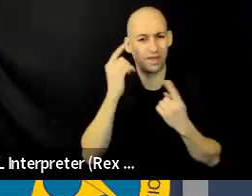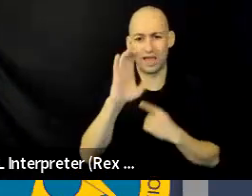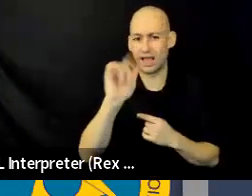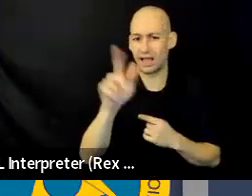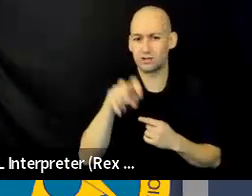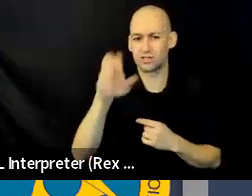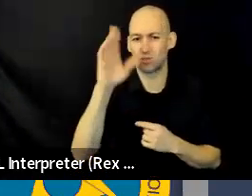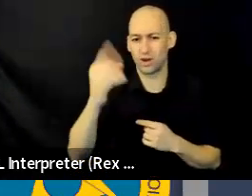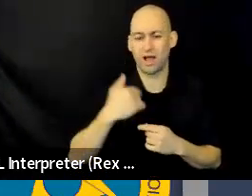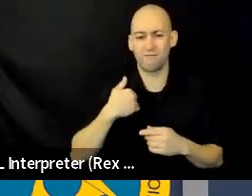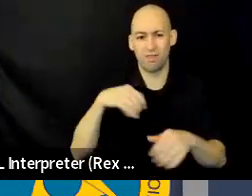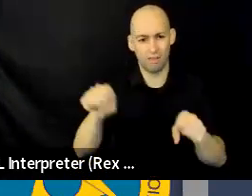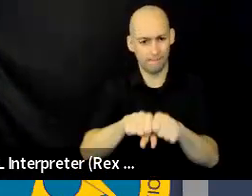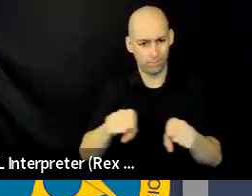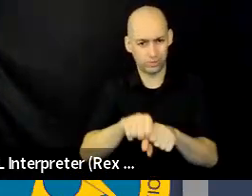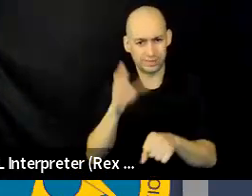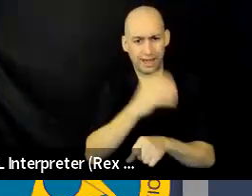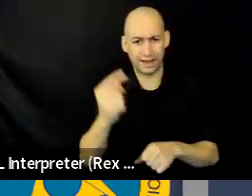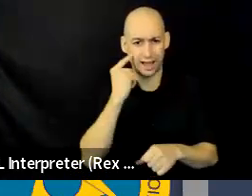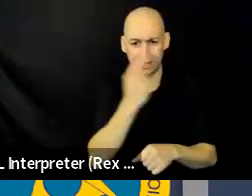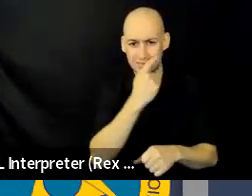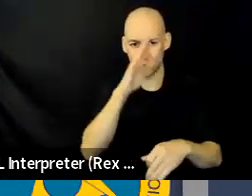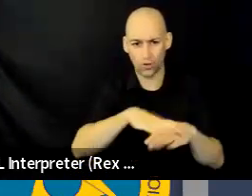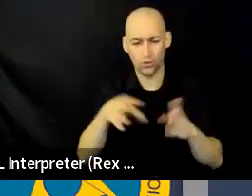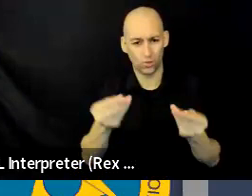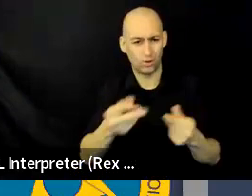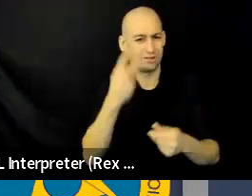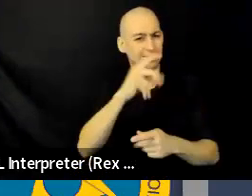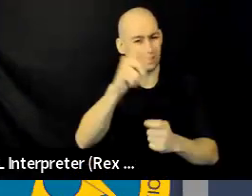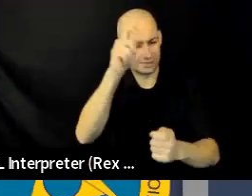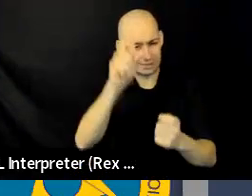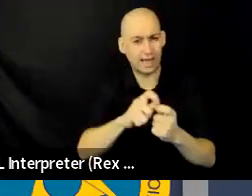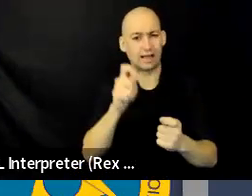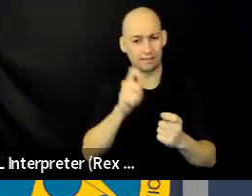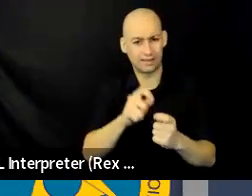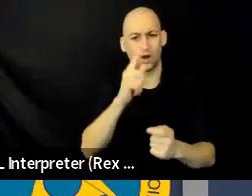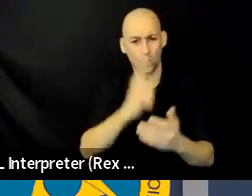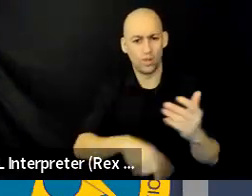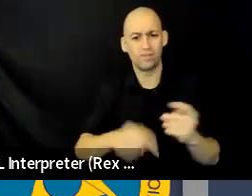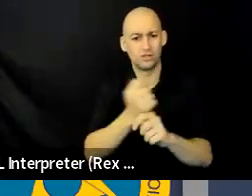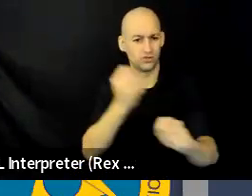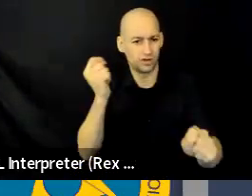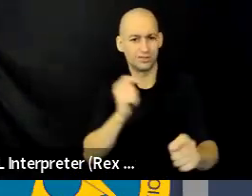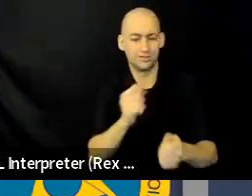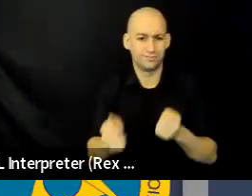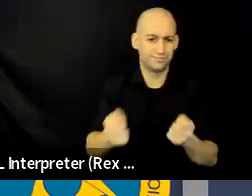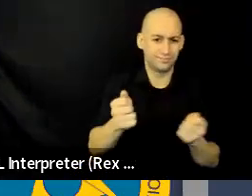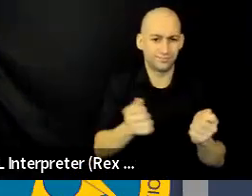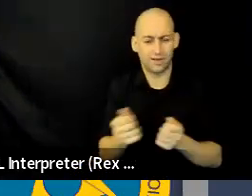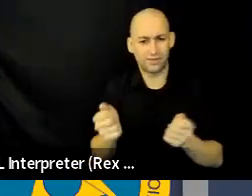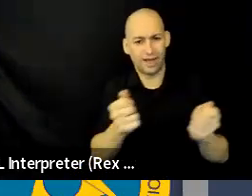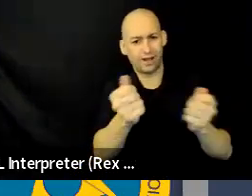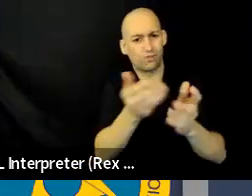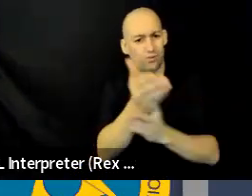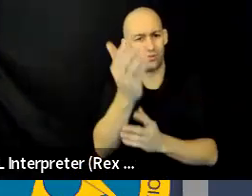least have some boots and eyes on the ground to see exactly what the truckers would be navigating